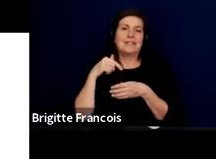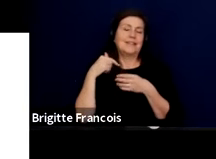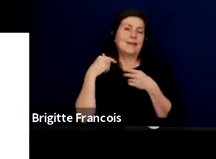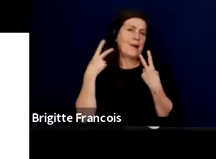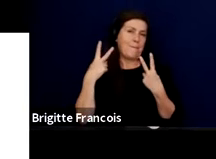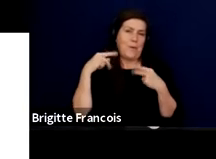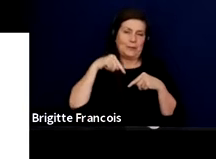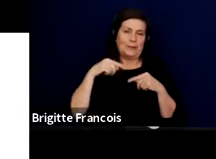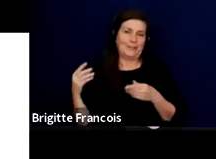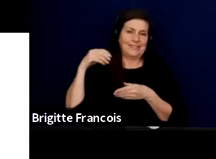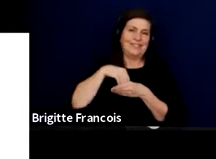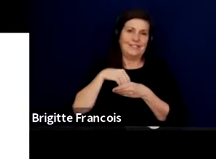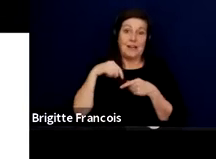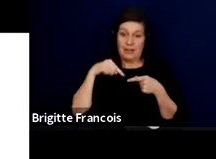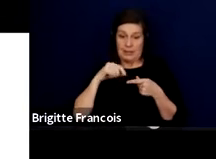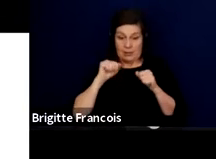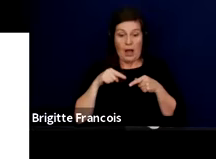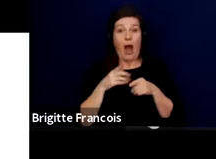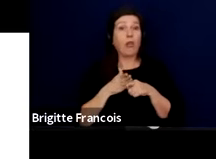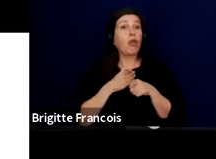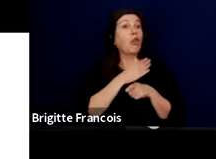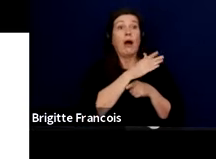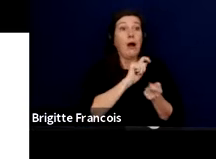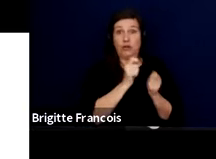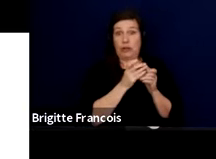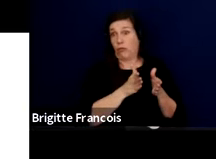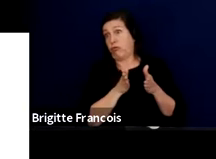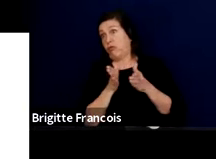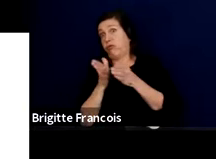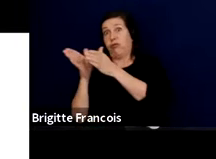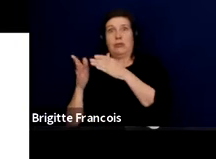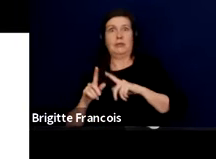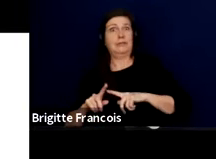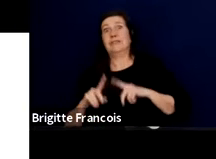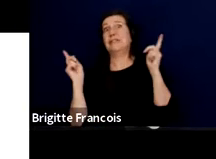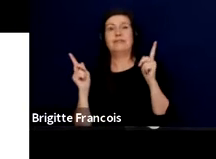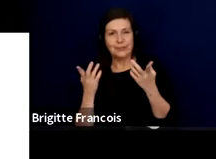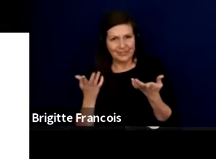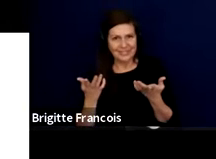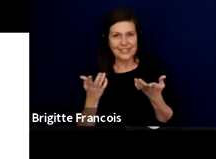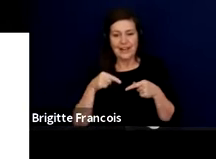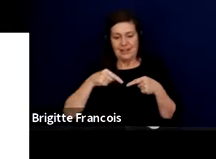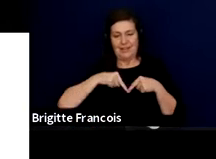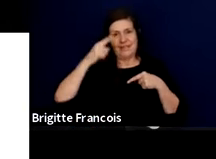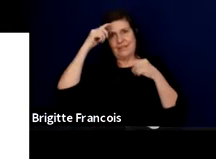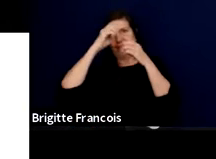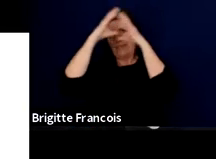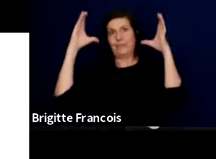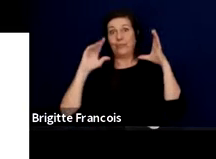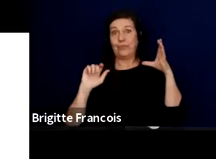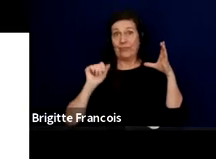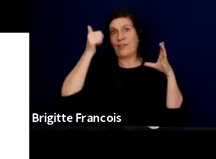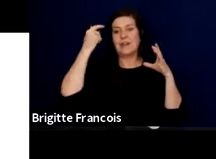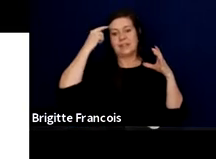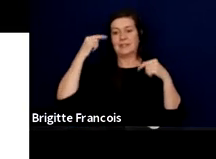that you have to change all of the things you have created in the beginning of your project or the product that